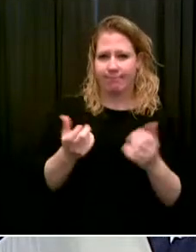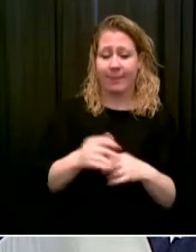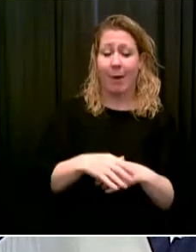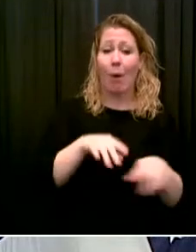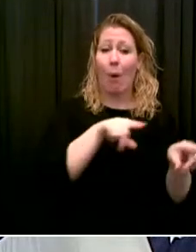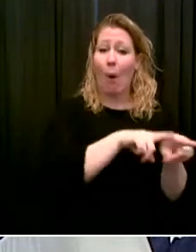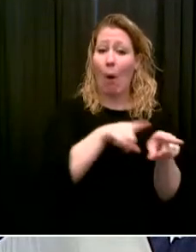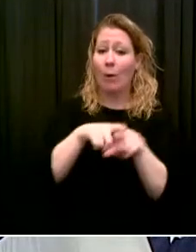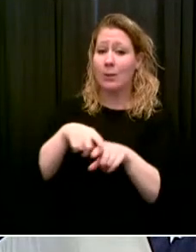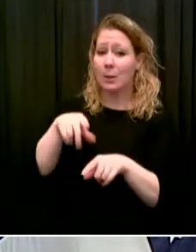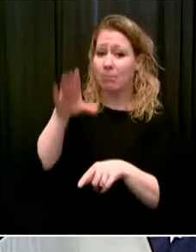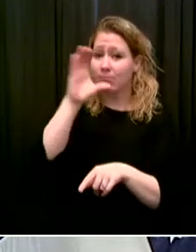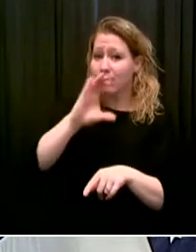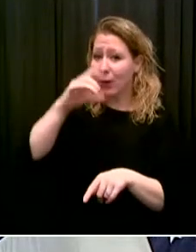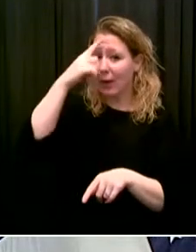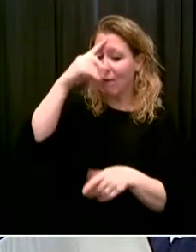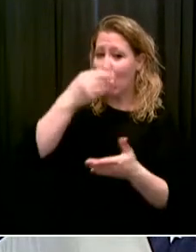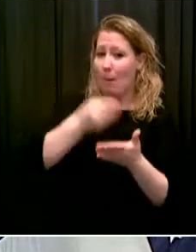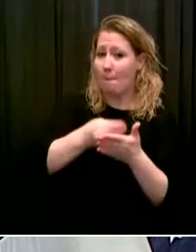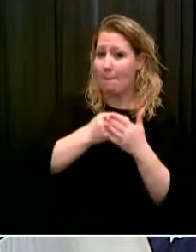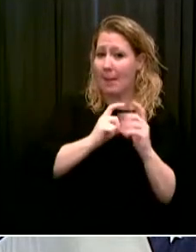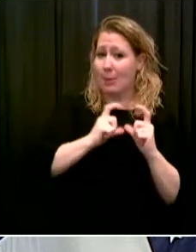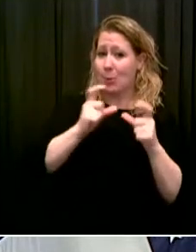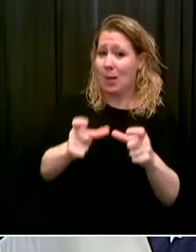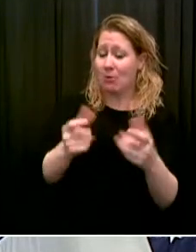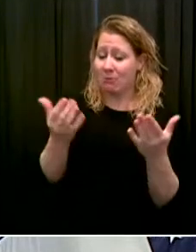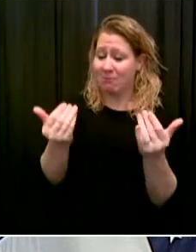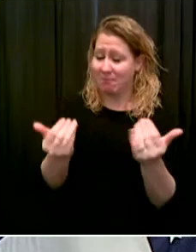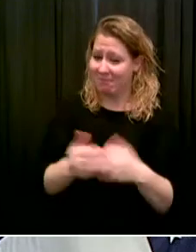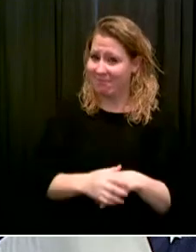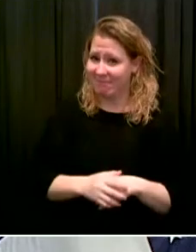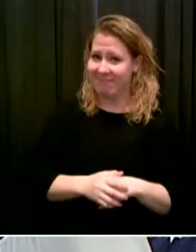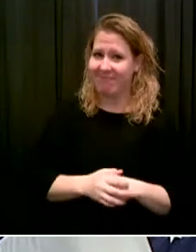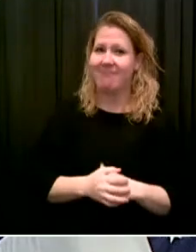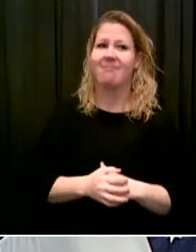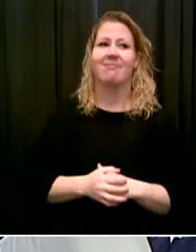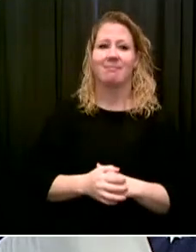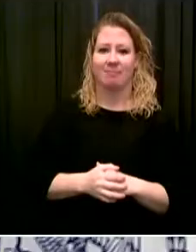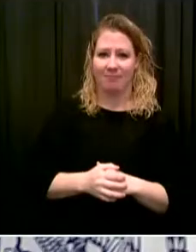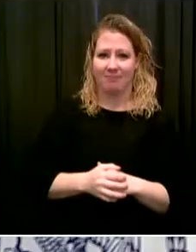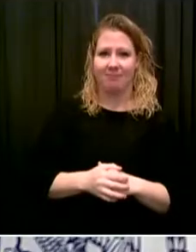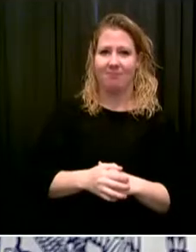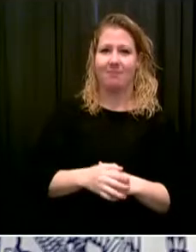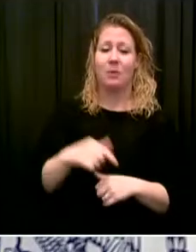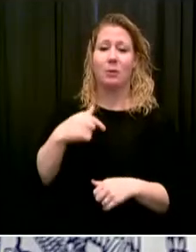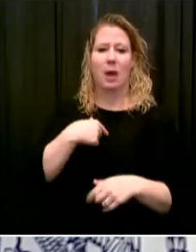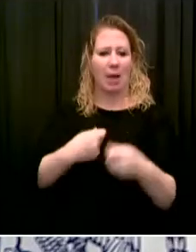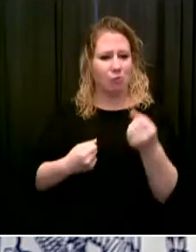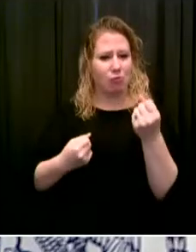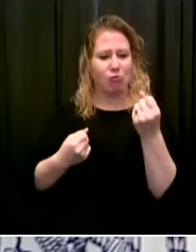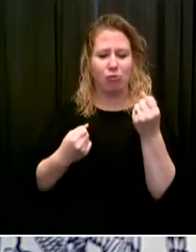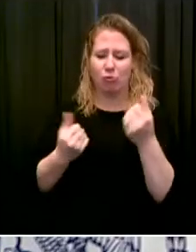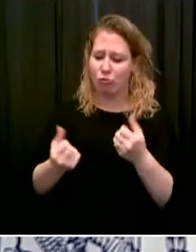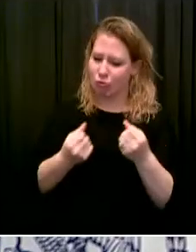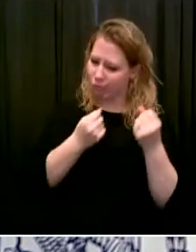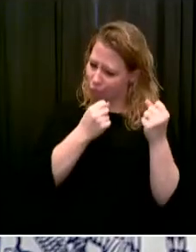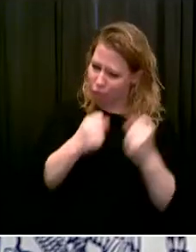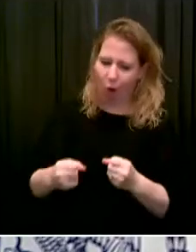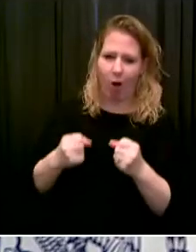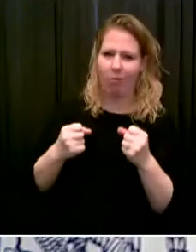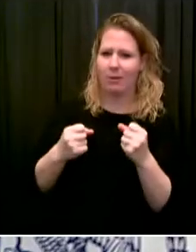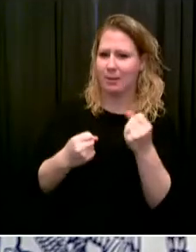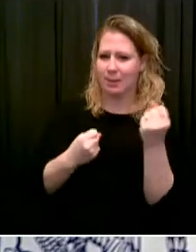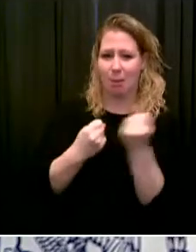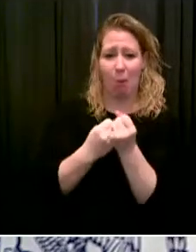folks to get involved in this Kids First approach and support it in communities all over the city. And as the Commissioner said,